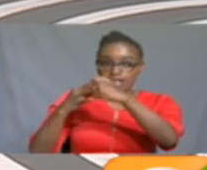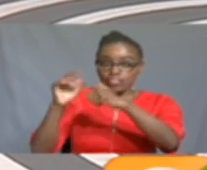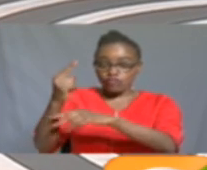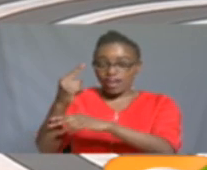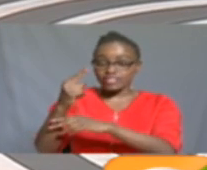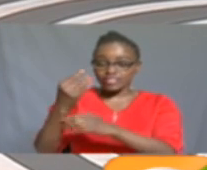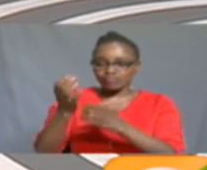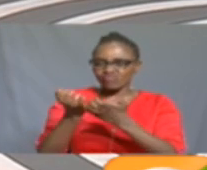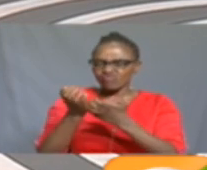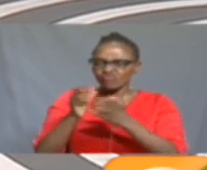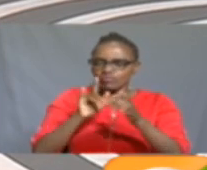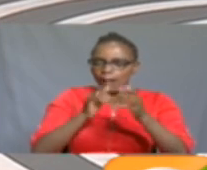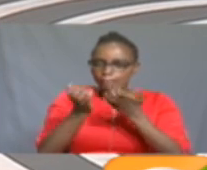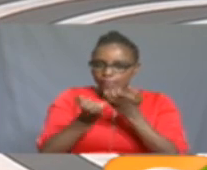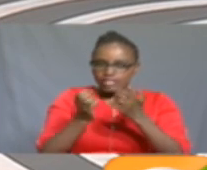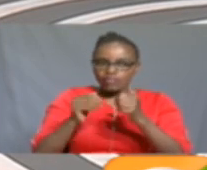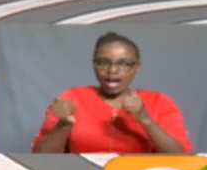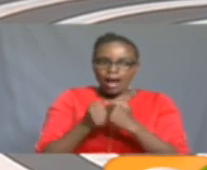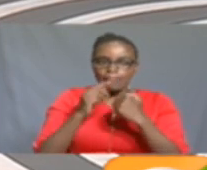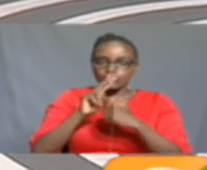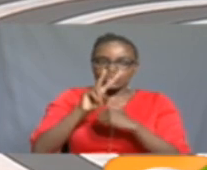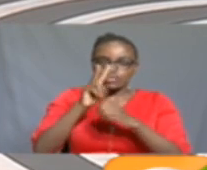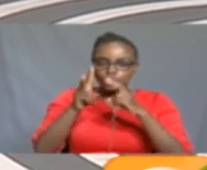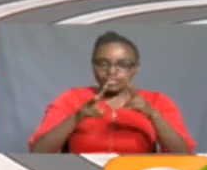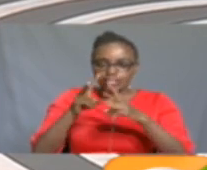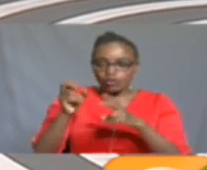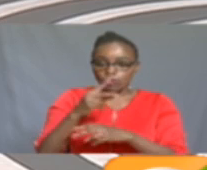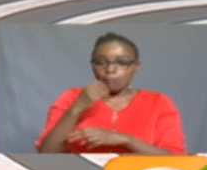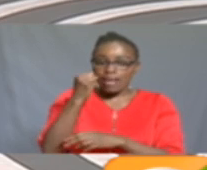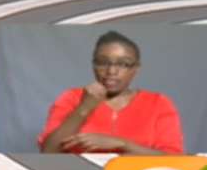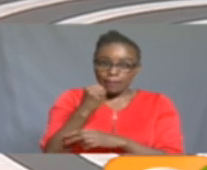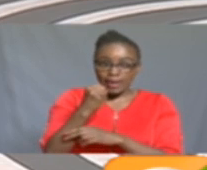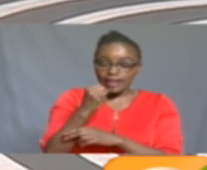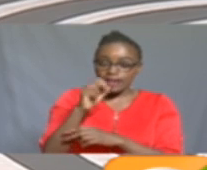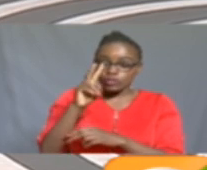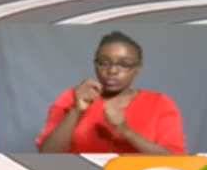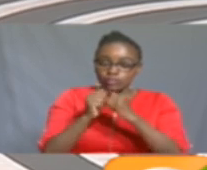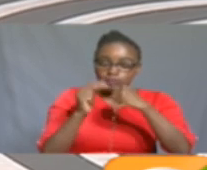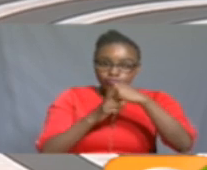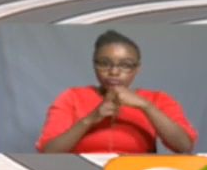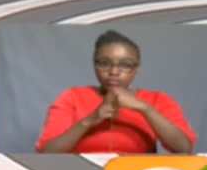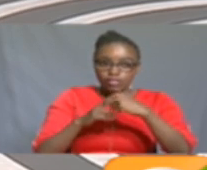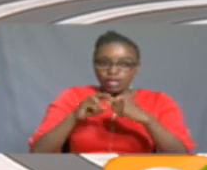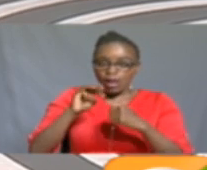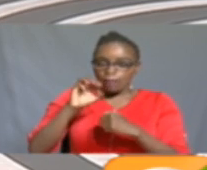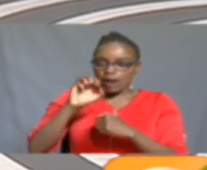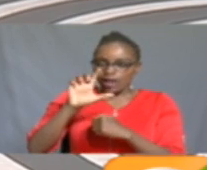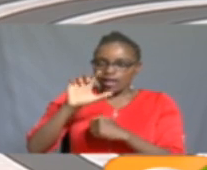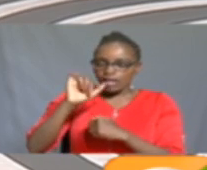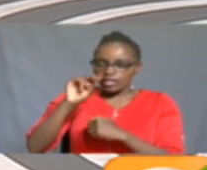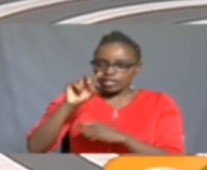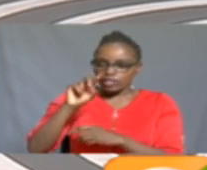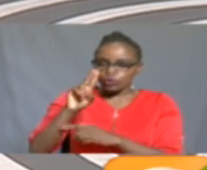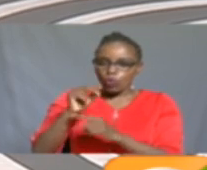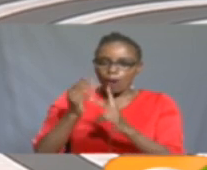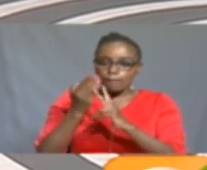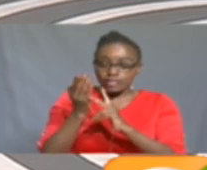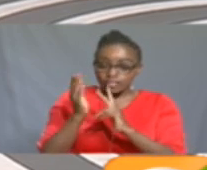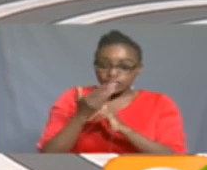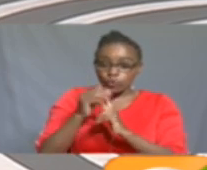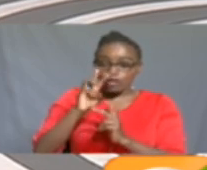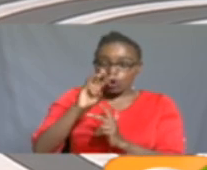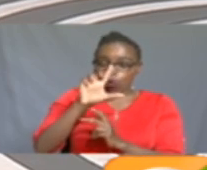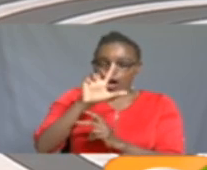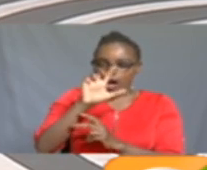commercial flight of this model happened on the 22nd of May 2017 with a flight company called Malindo Air, and this flight was between Kuala